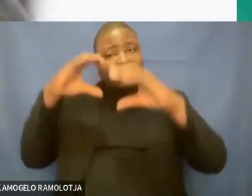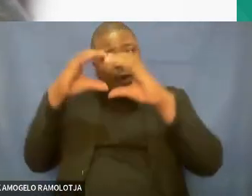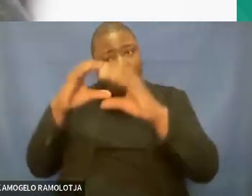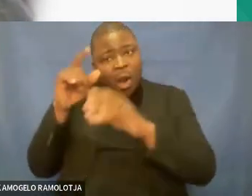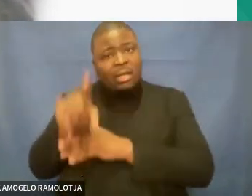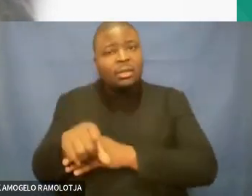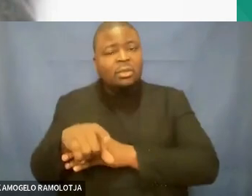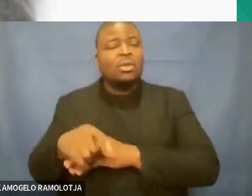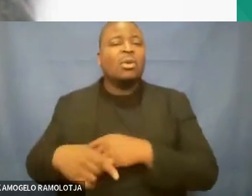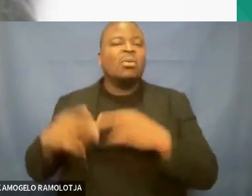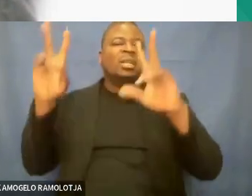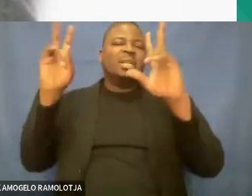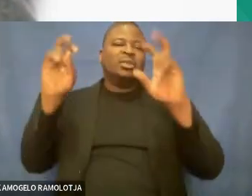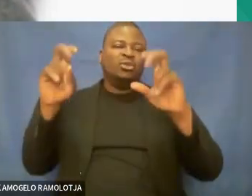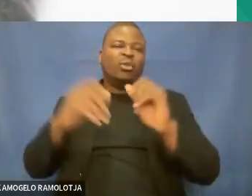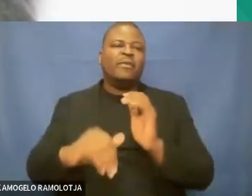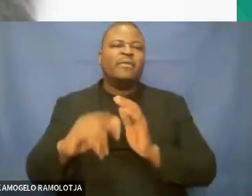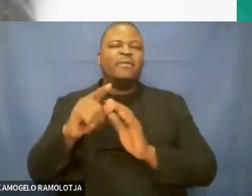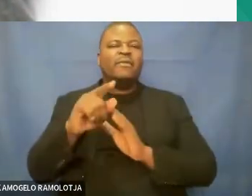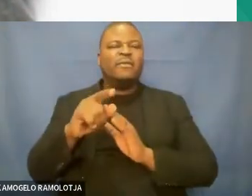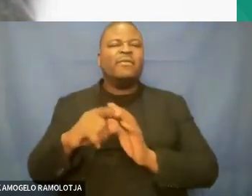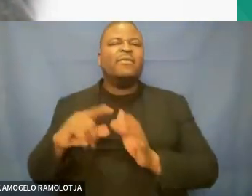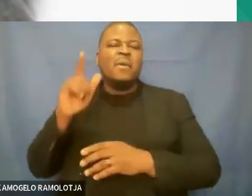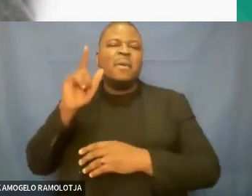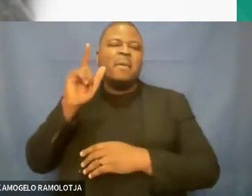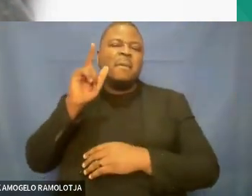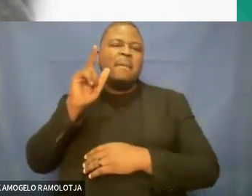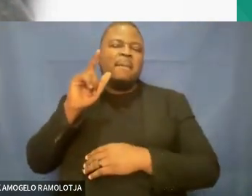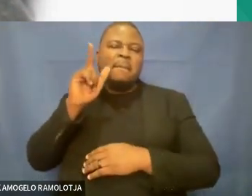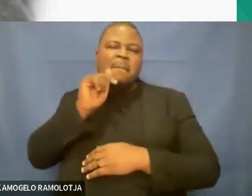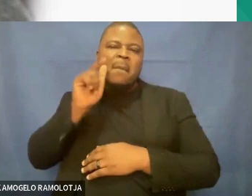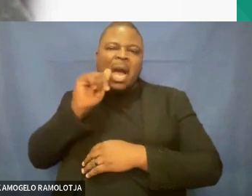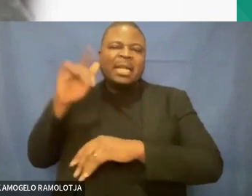sensitivity, again, it looks about addressing issues of